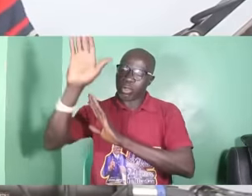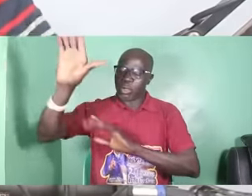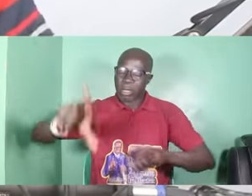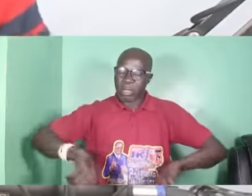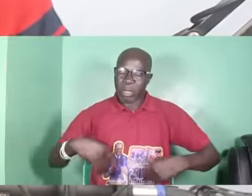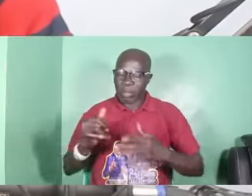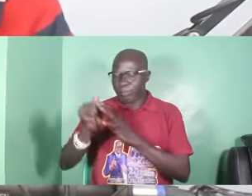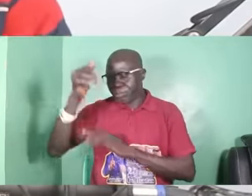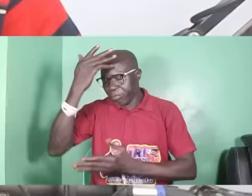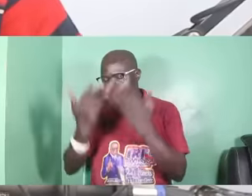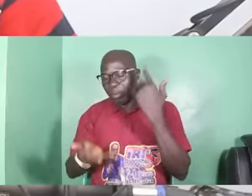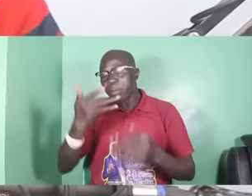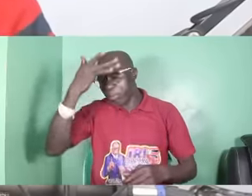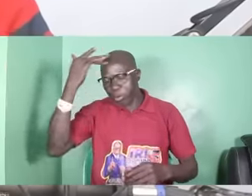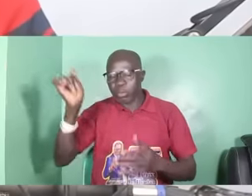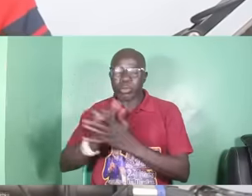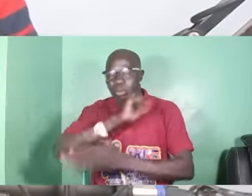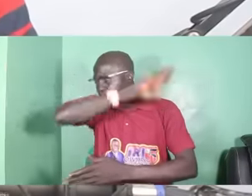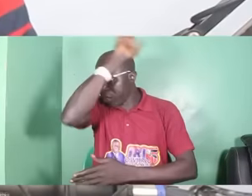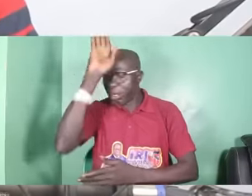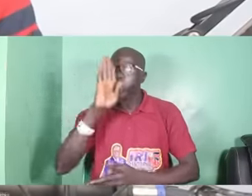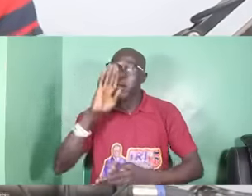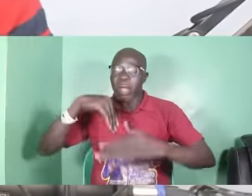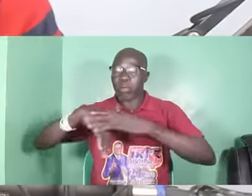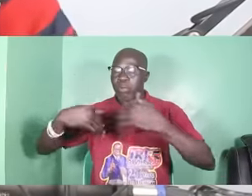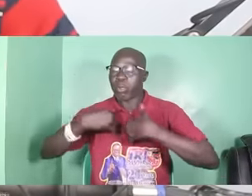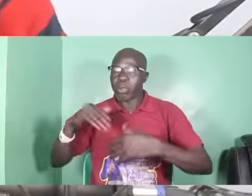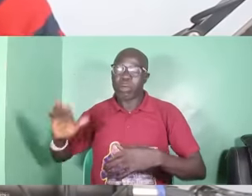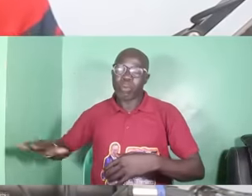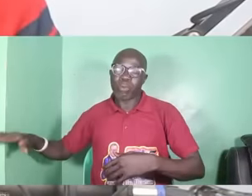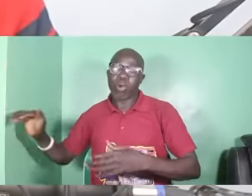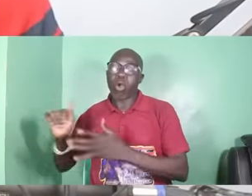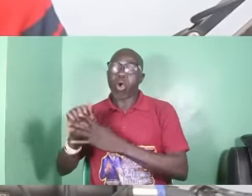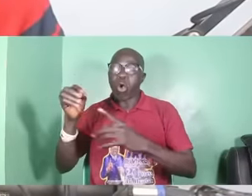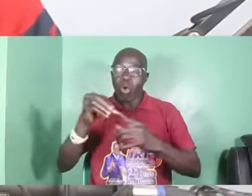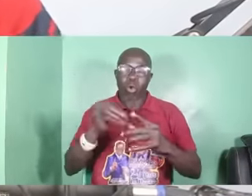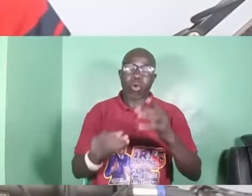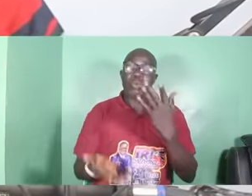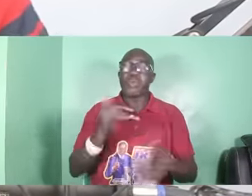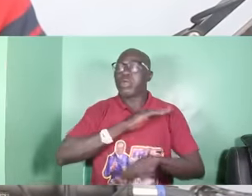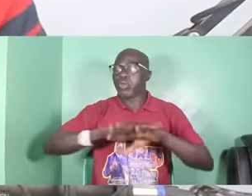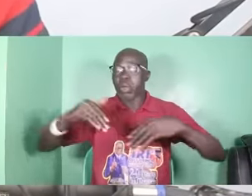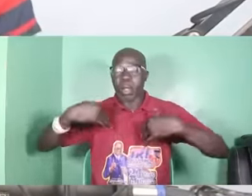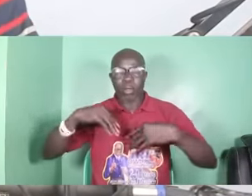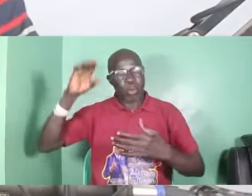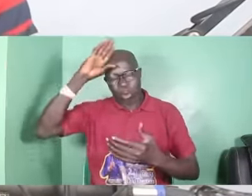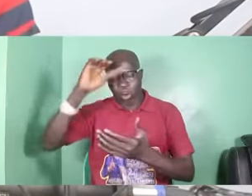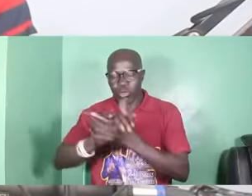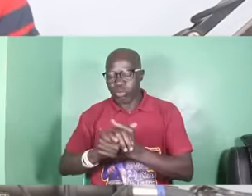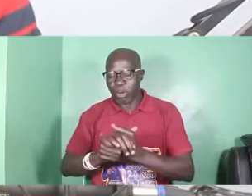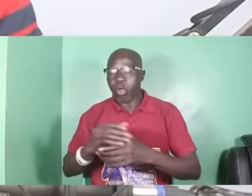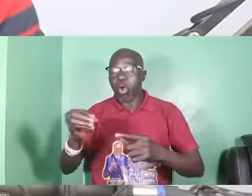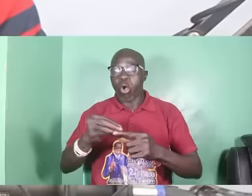lè jẹ́ torí àìtí ìbímọ. It may be maybe because you are childless. Ó lè jẹ́ torí àìlọ́kọ́lé. Maybe you don't have husband. Ó lè jẹ́